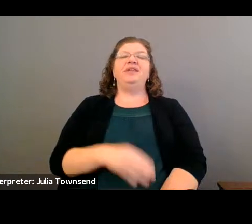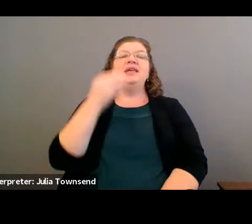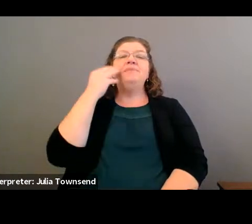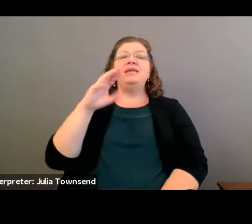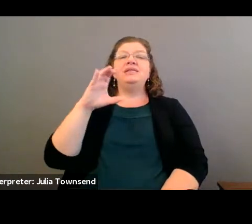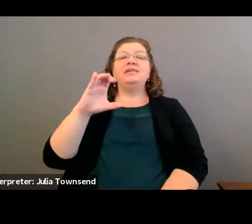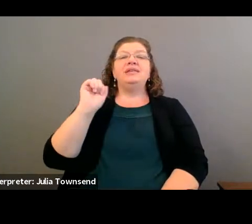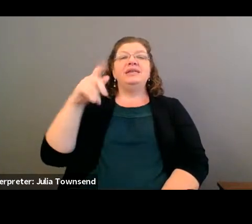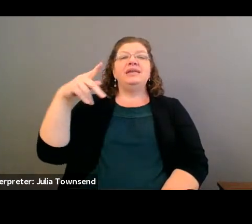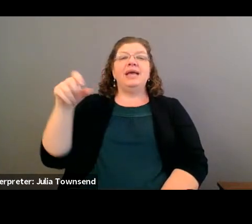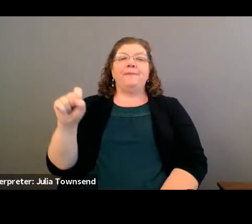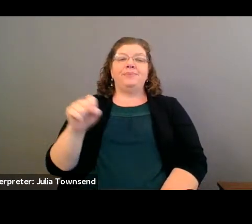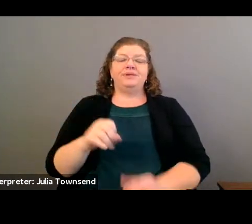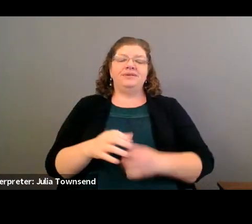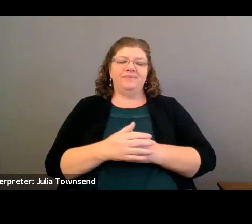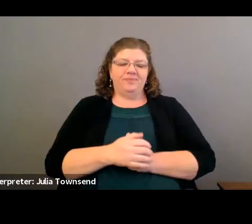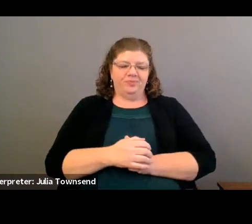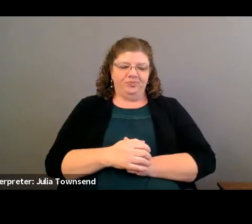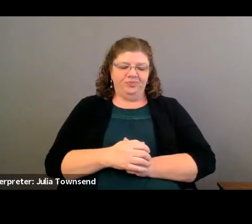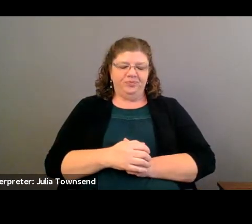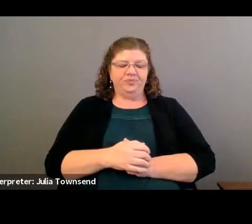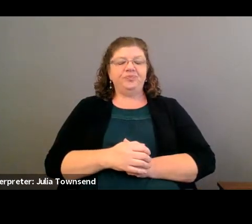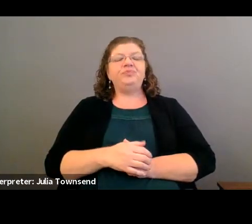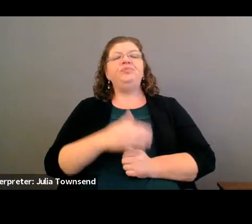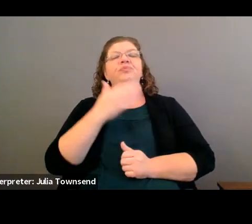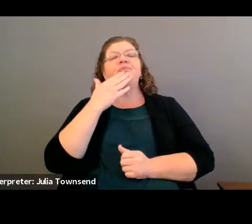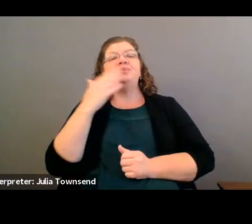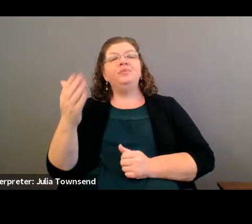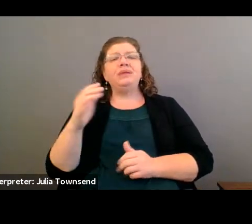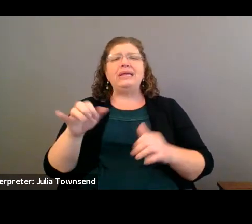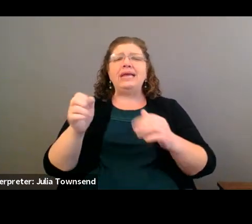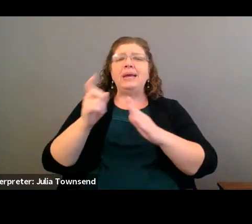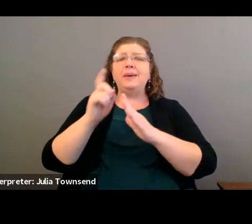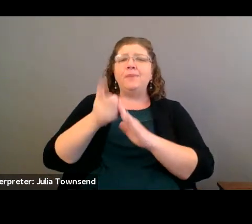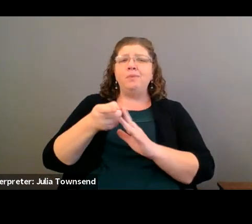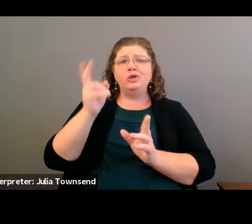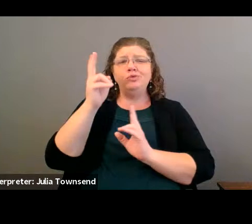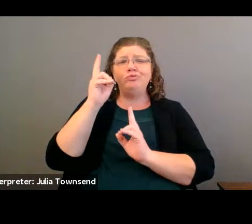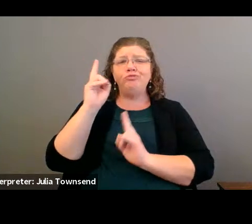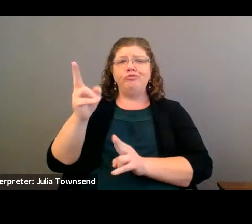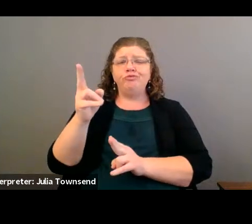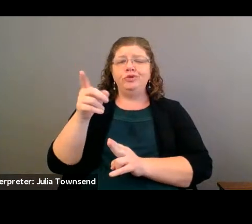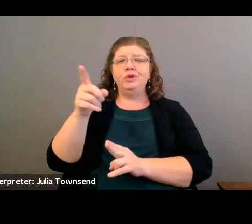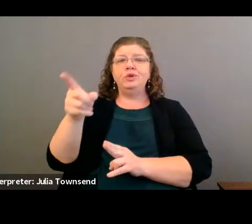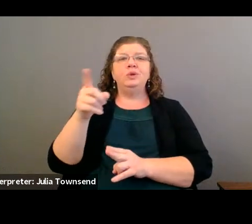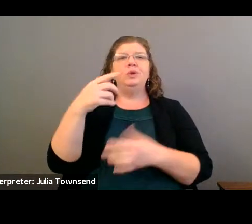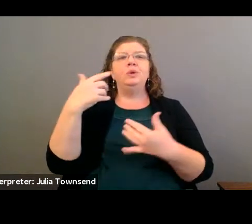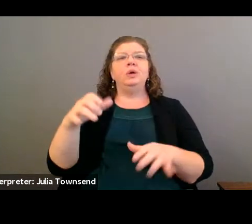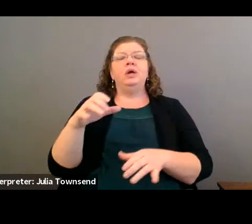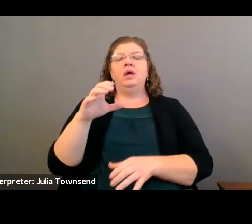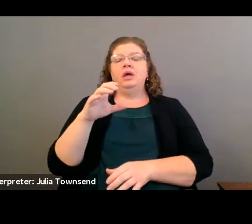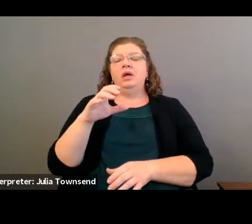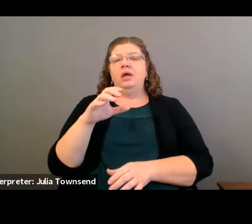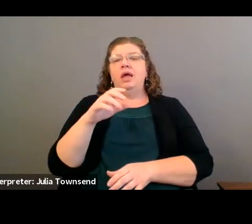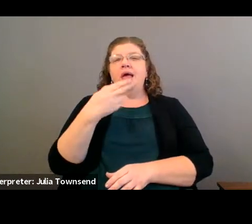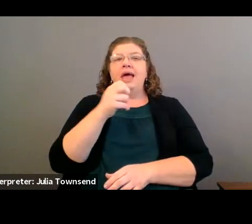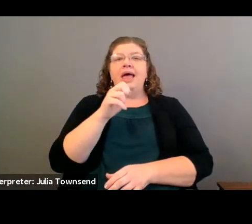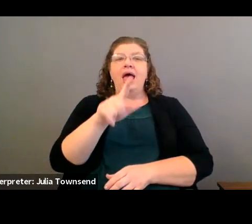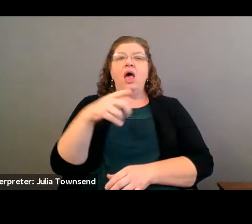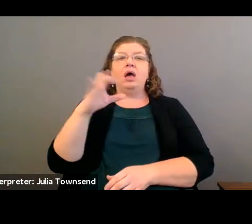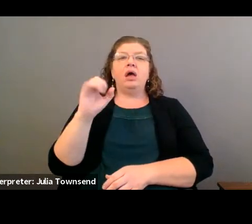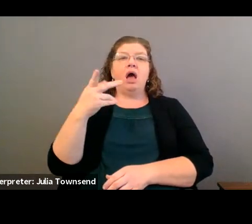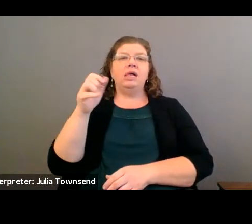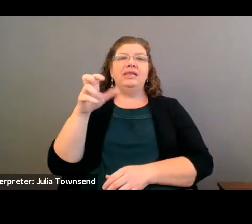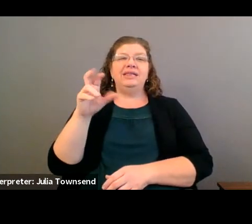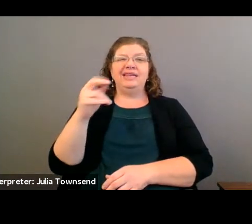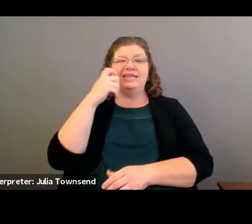please. Thank you. I'd just like to take a minute to pay tribute to Hal Conklin, who passed away